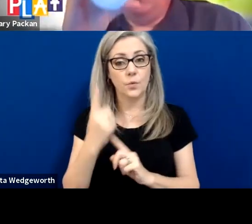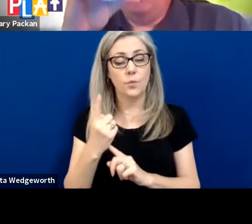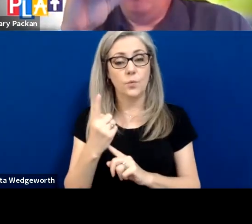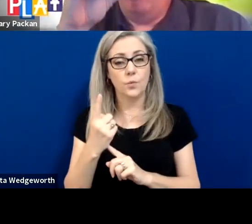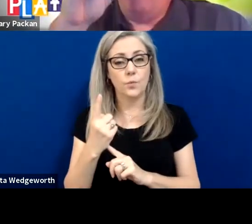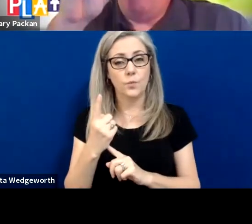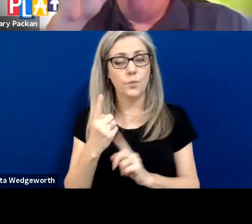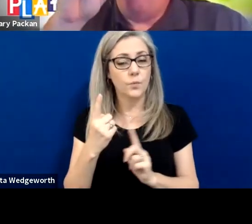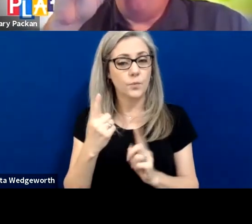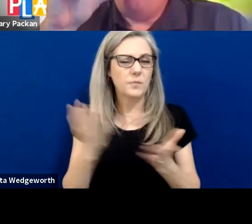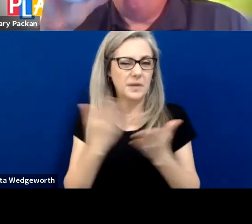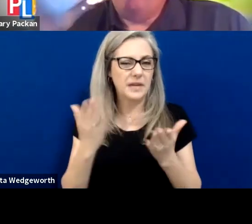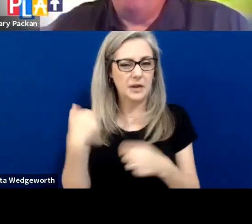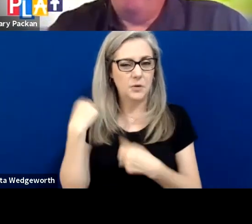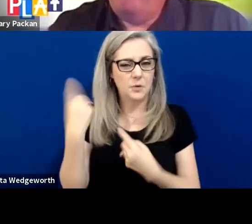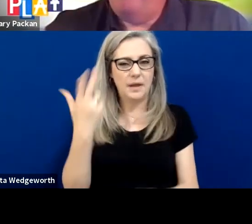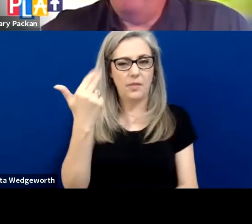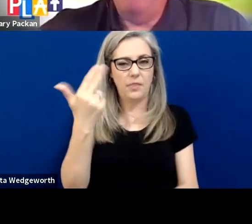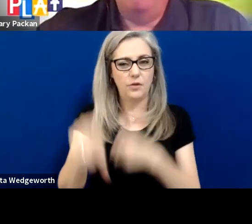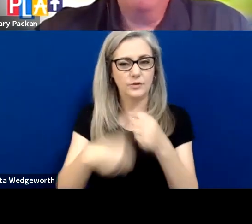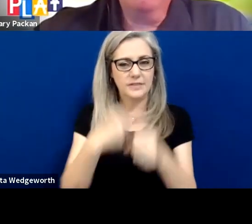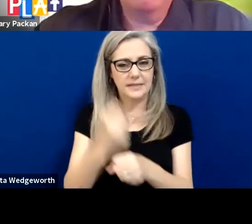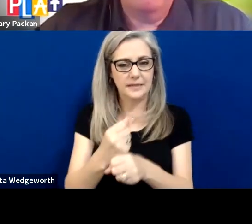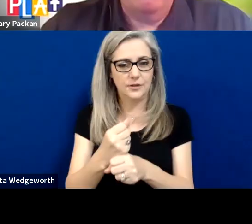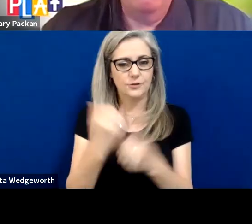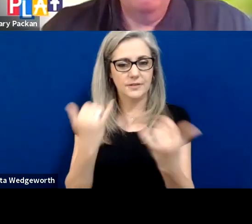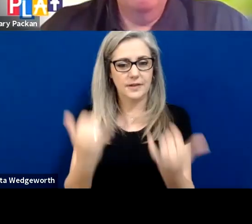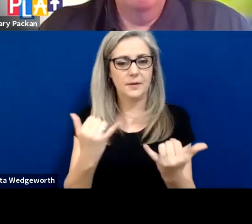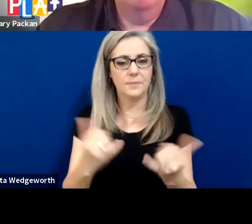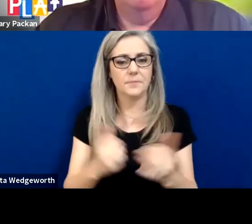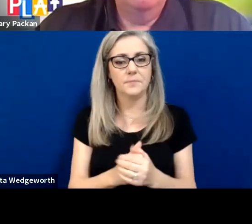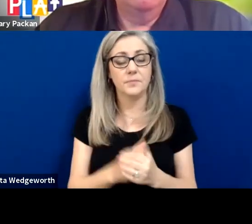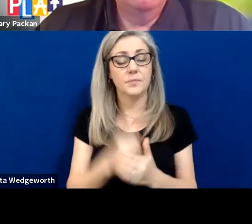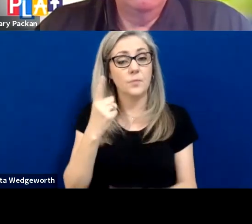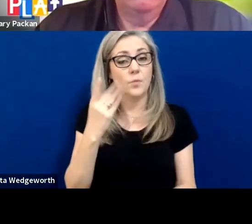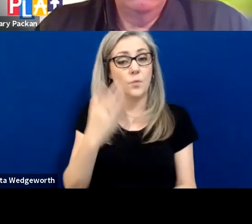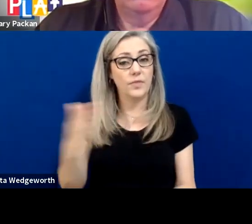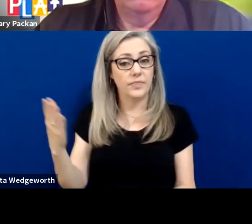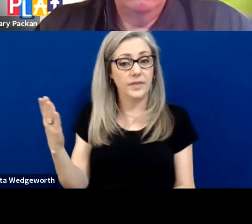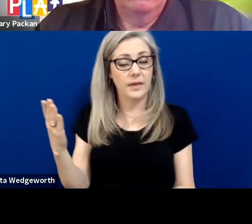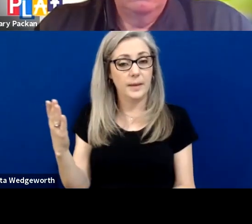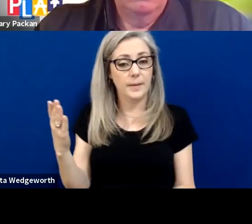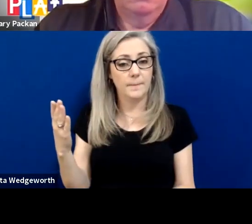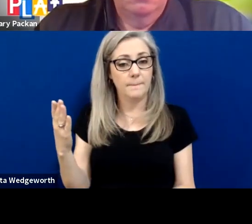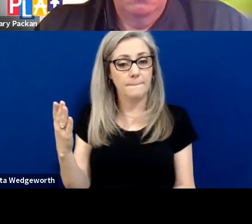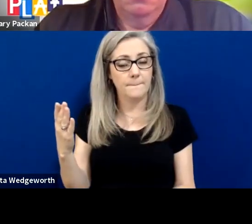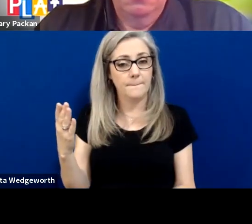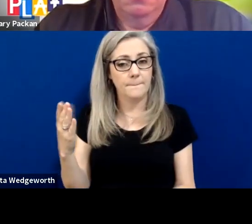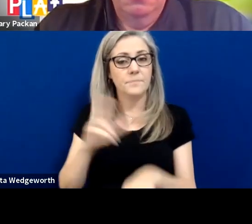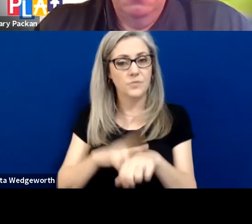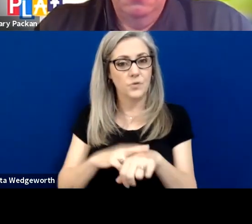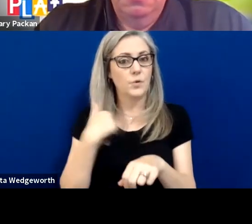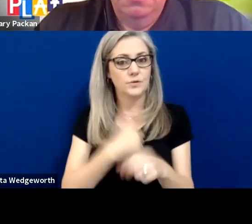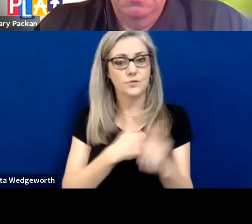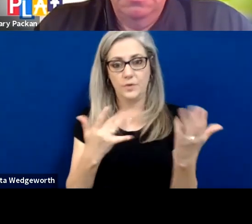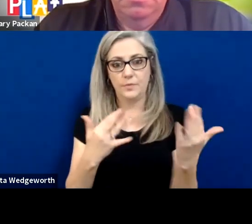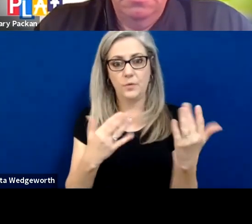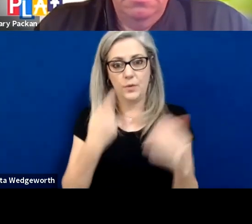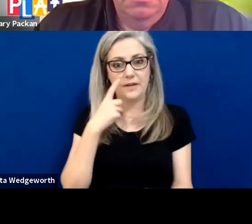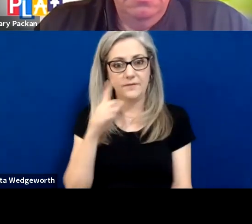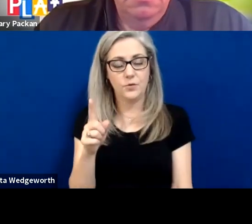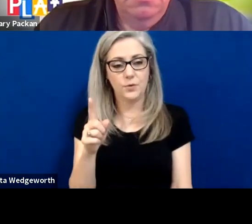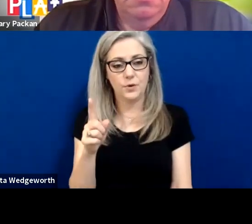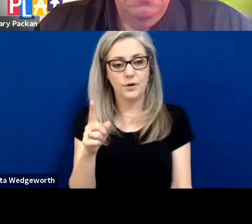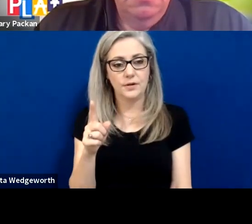been here about 13 years now. So one thing that, of course, we've been waiting for is